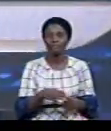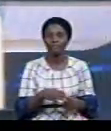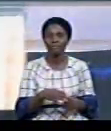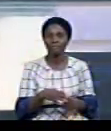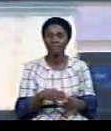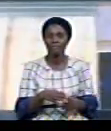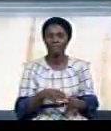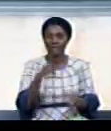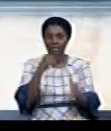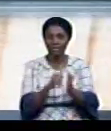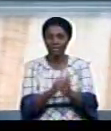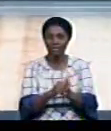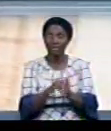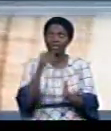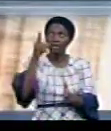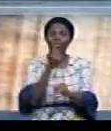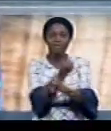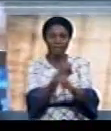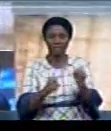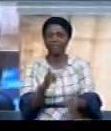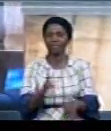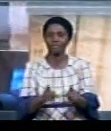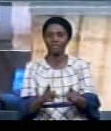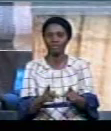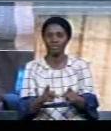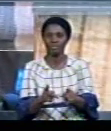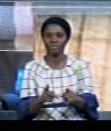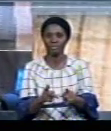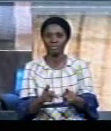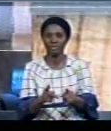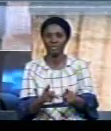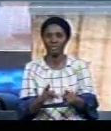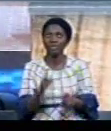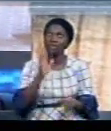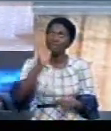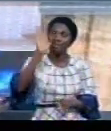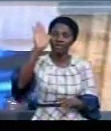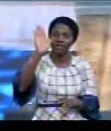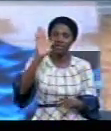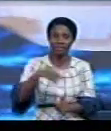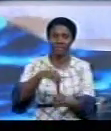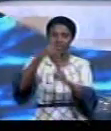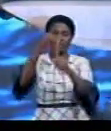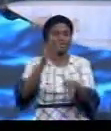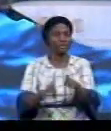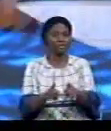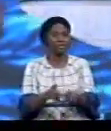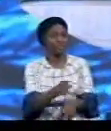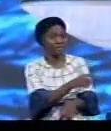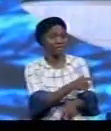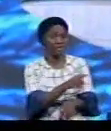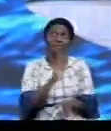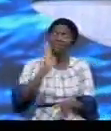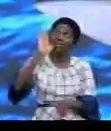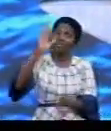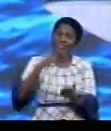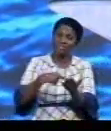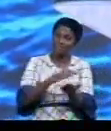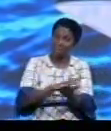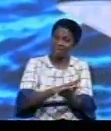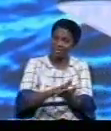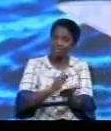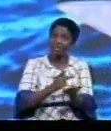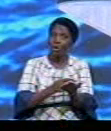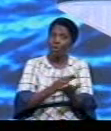his saved people. Them, his peculiar people. Them, his righteous and holy